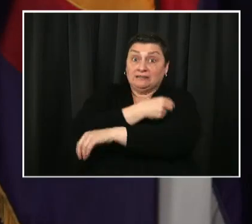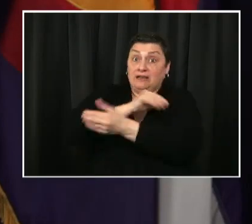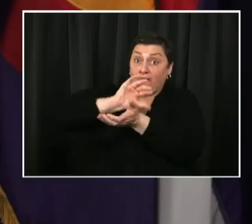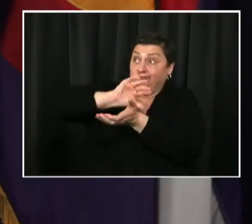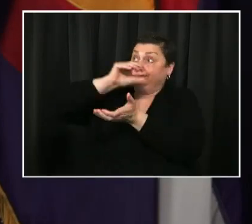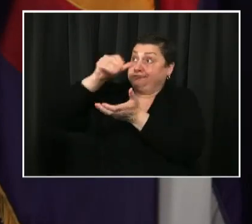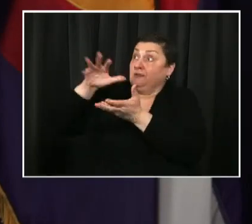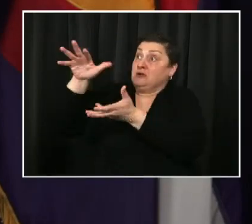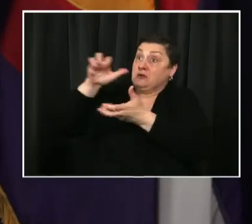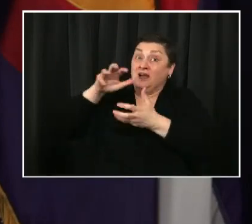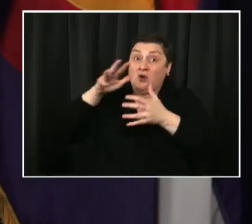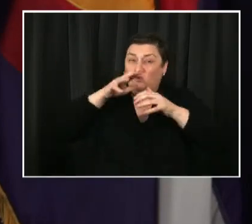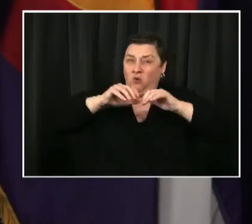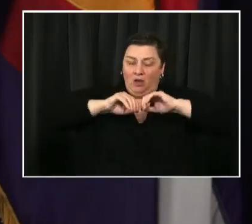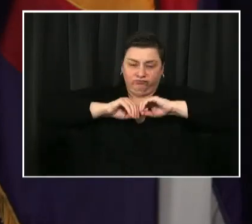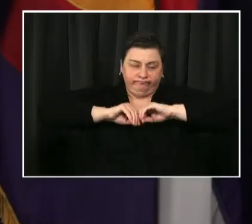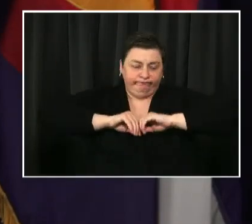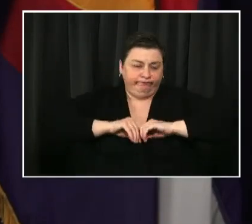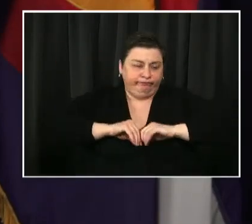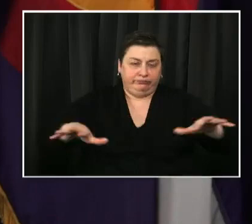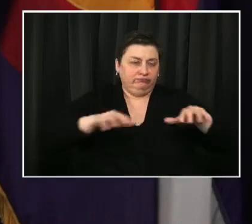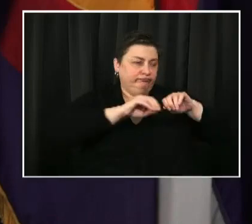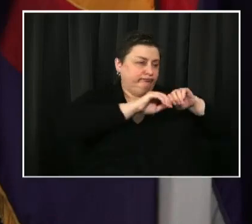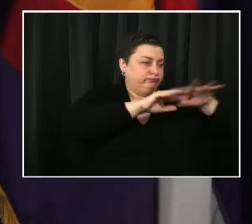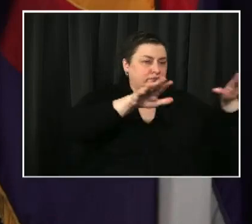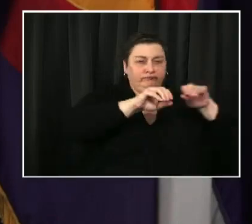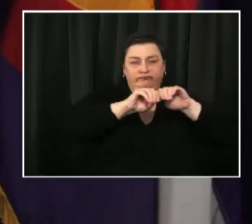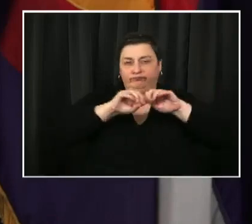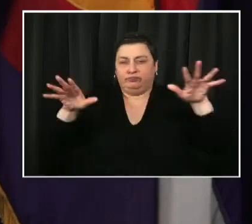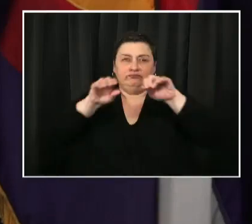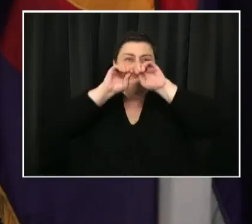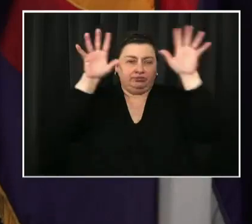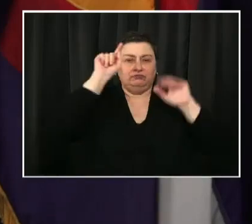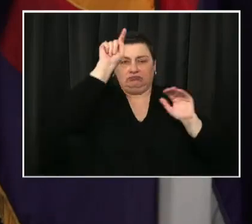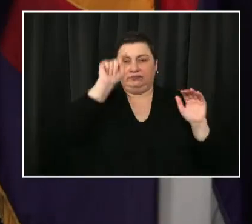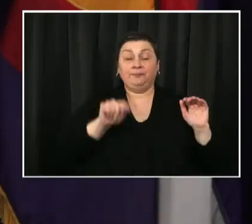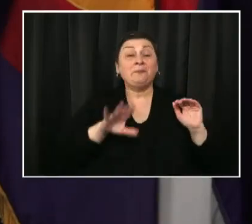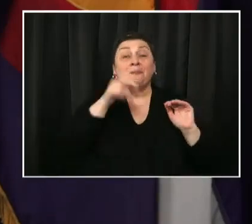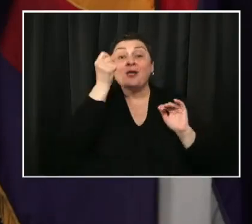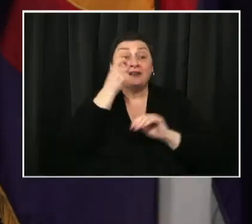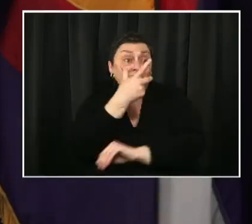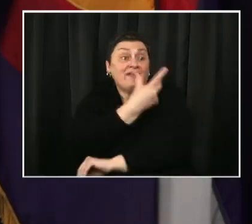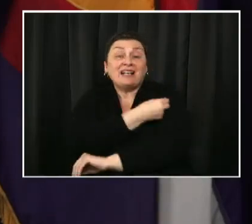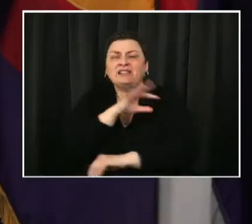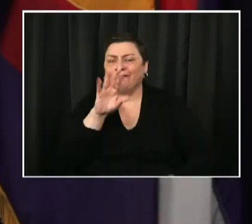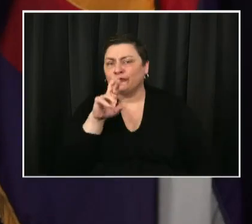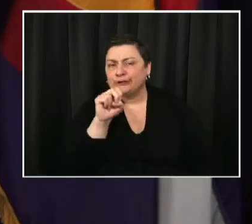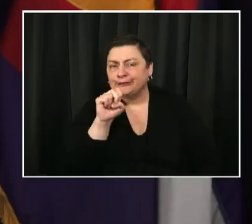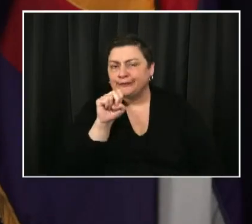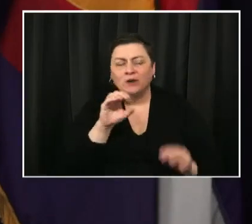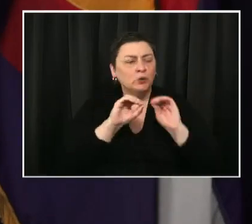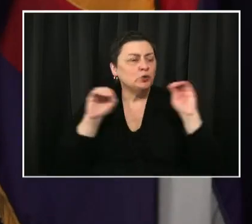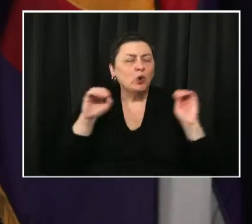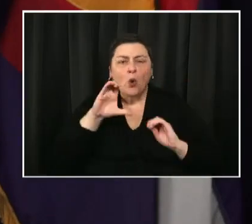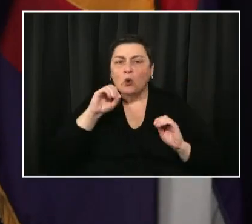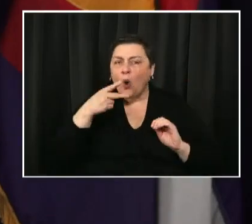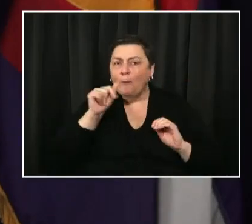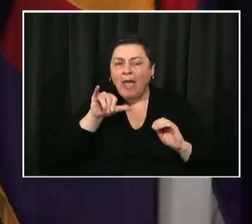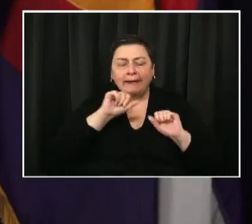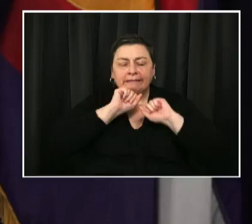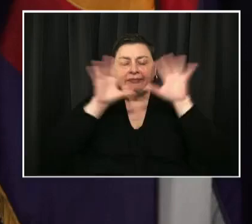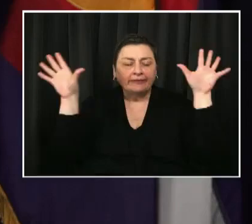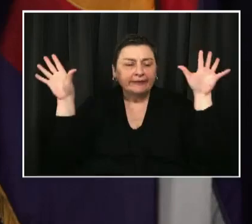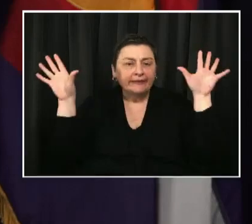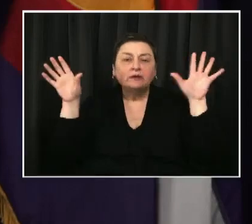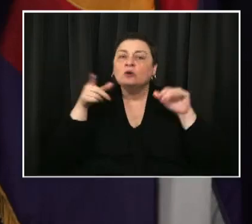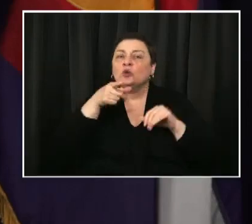capacity in these really easy to use sites. The vaccine is free everywhere. There is no copay. You do not need to furnish